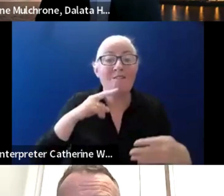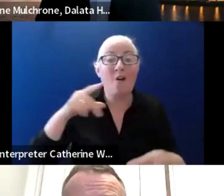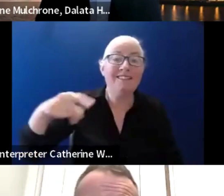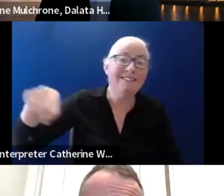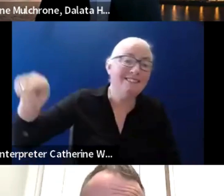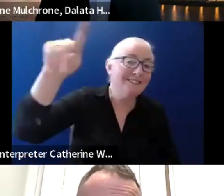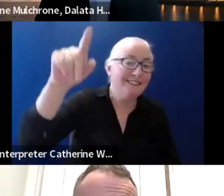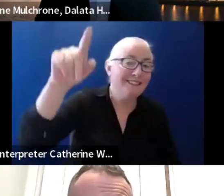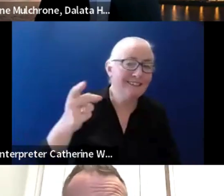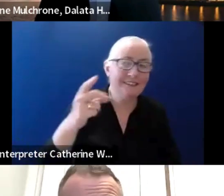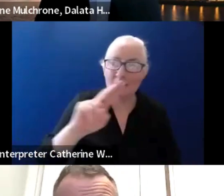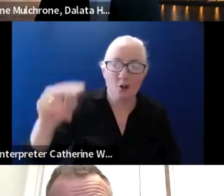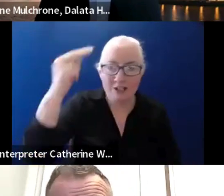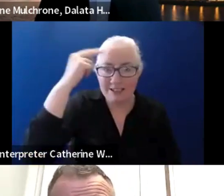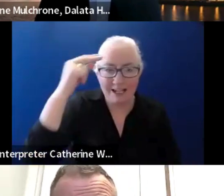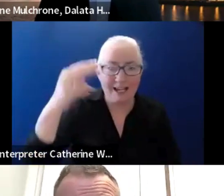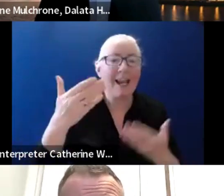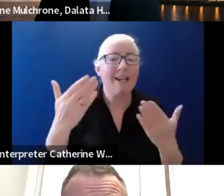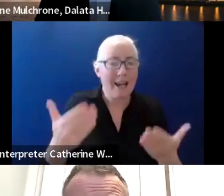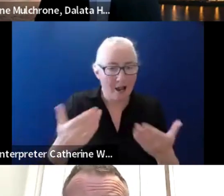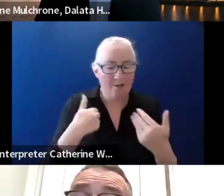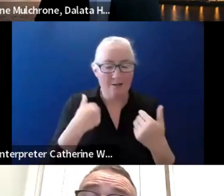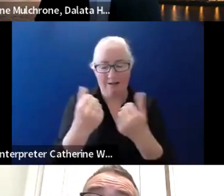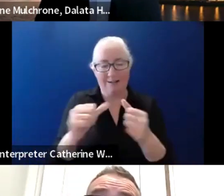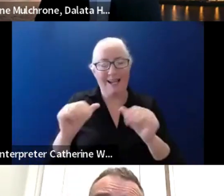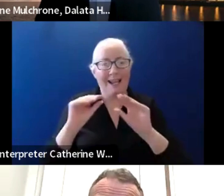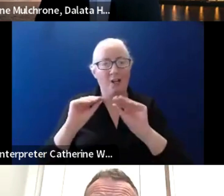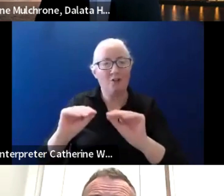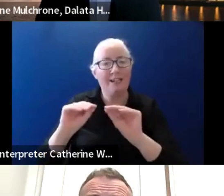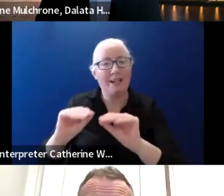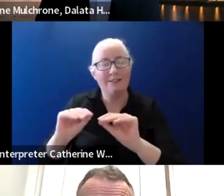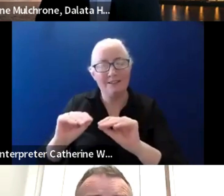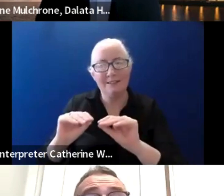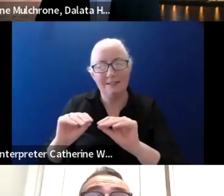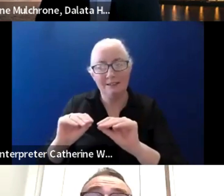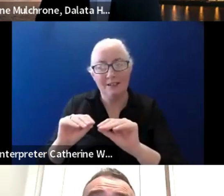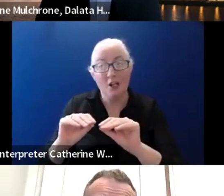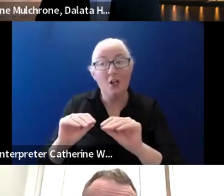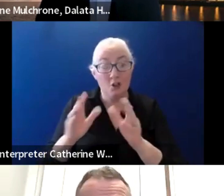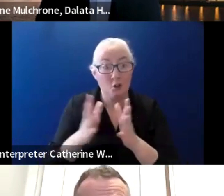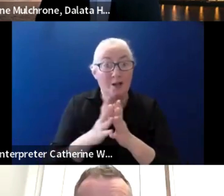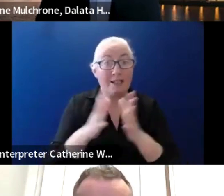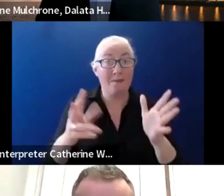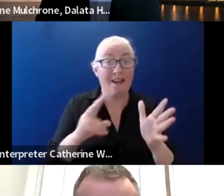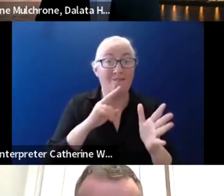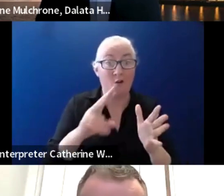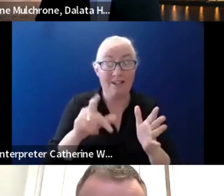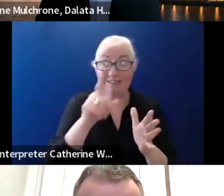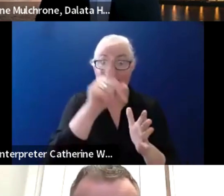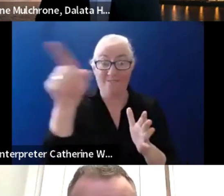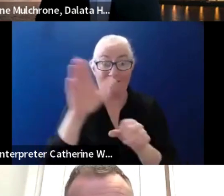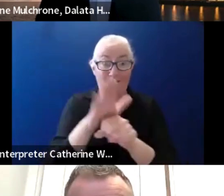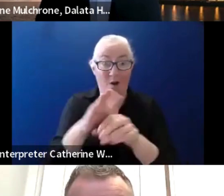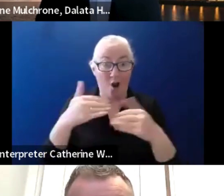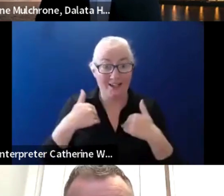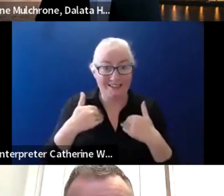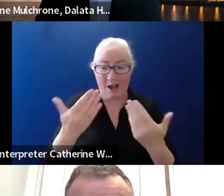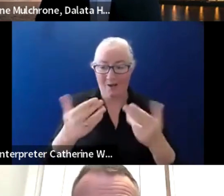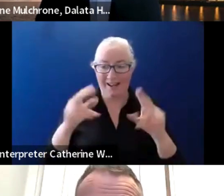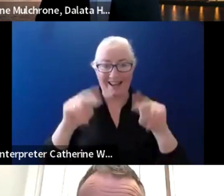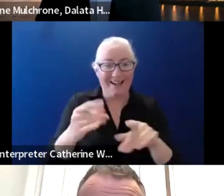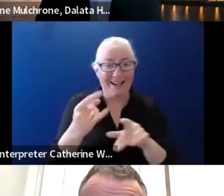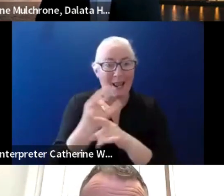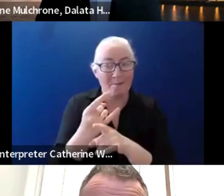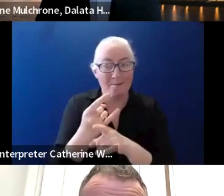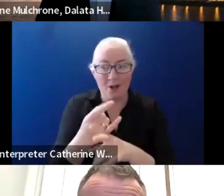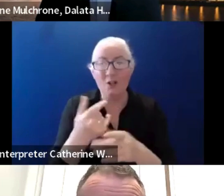we've managed to educate them a bit more, and now big voices for us, and they're understanding how they can help.